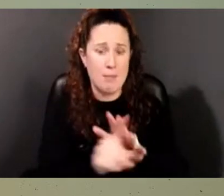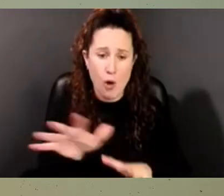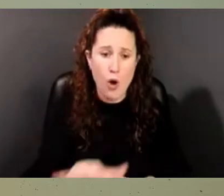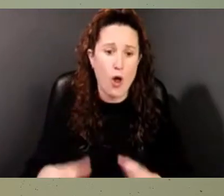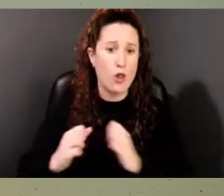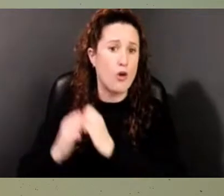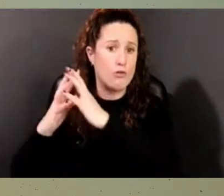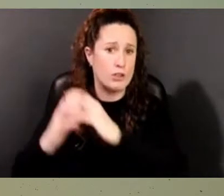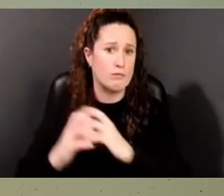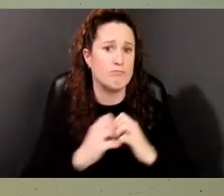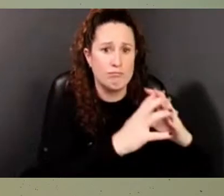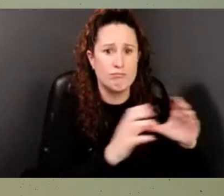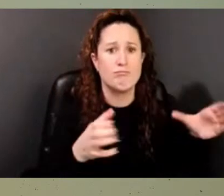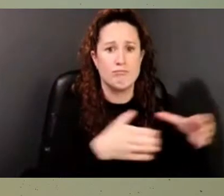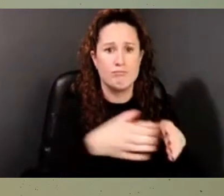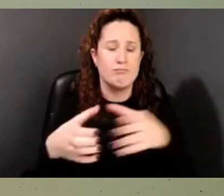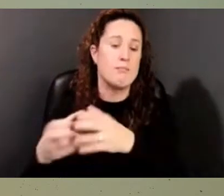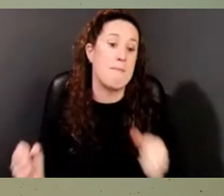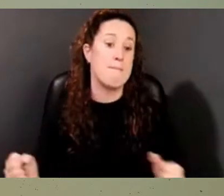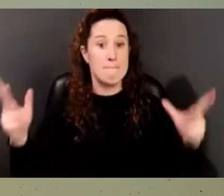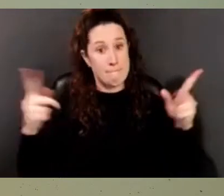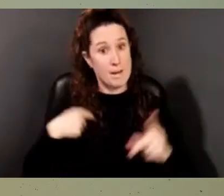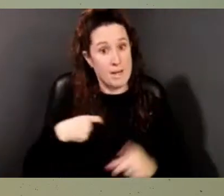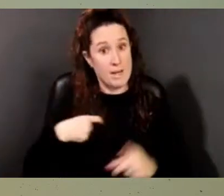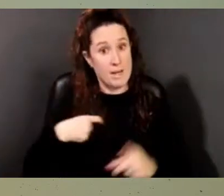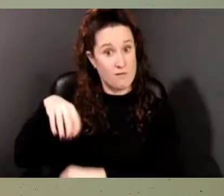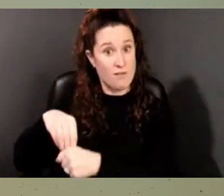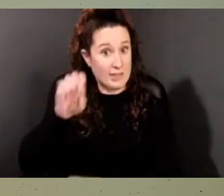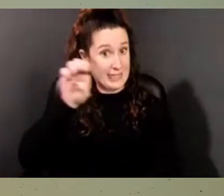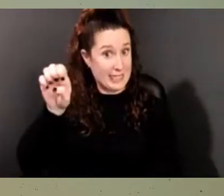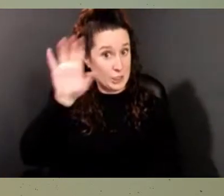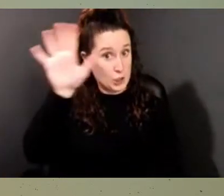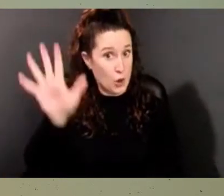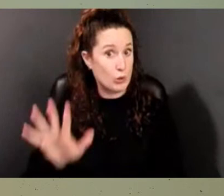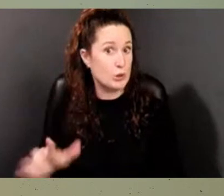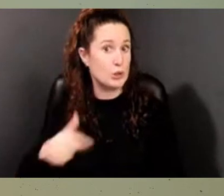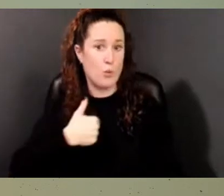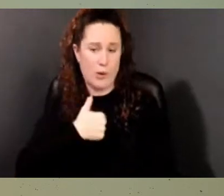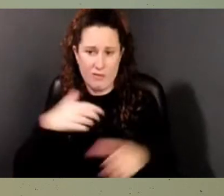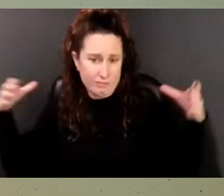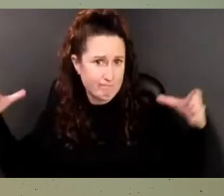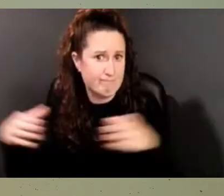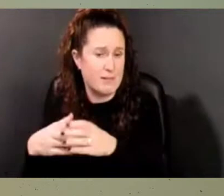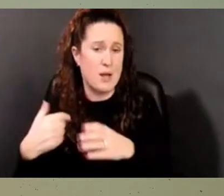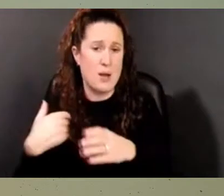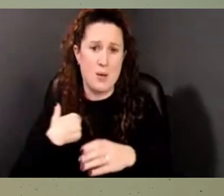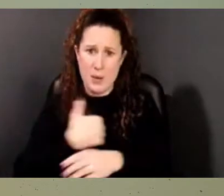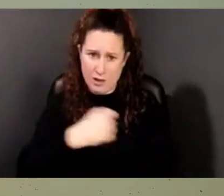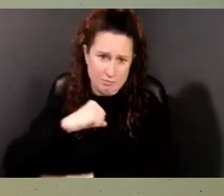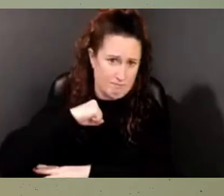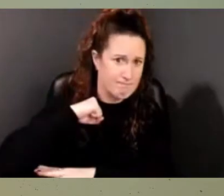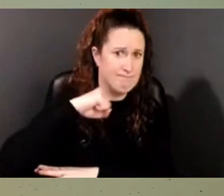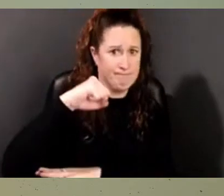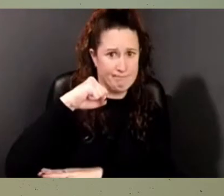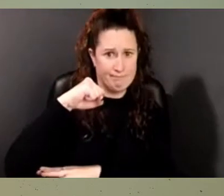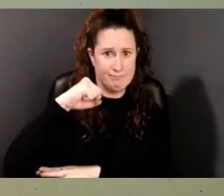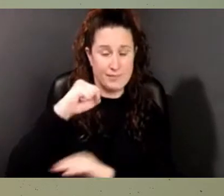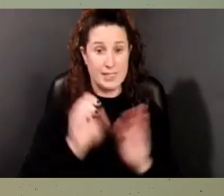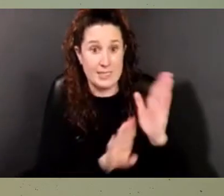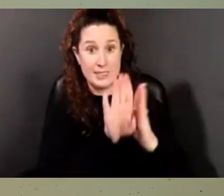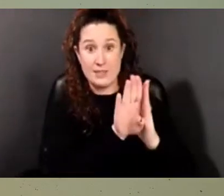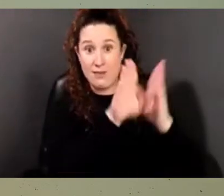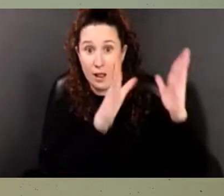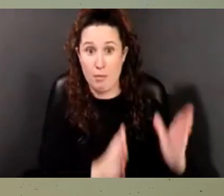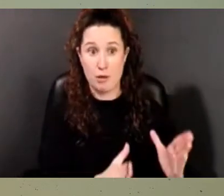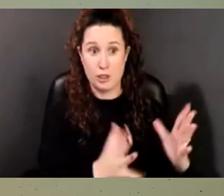End, a lot of us on the East Coast have formed, and we are pushing back against the developers, because that's what's